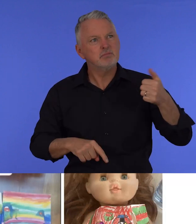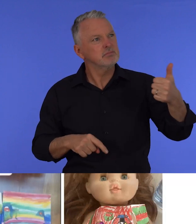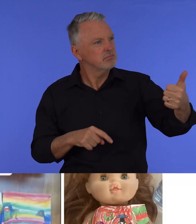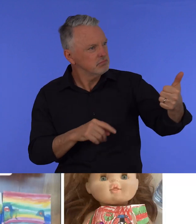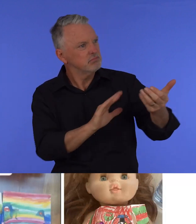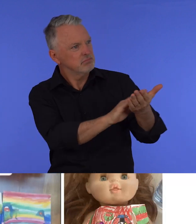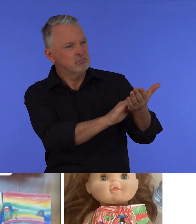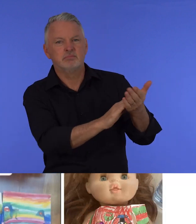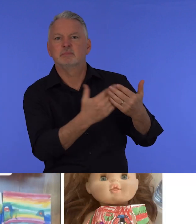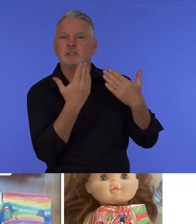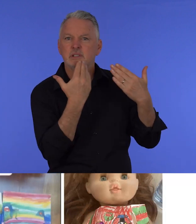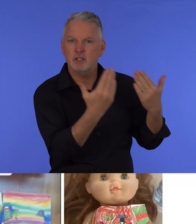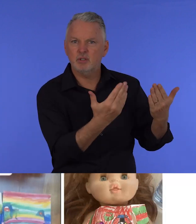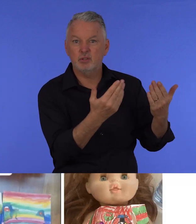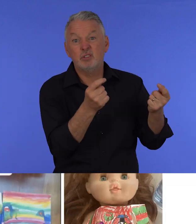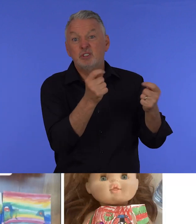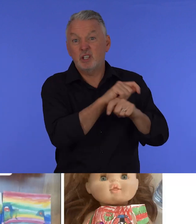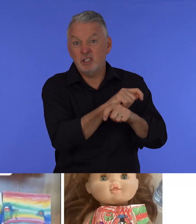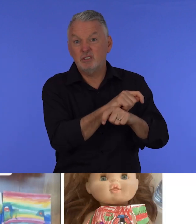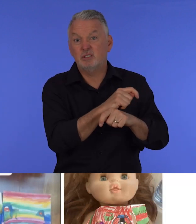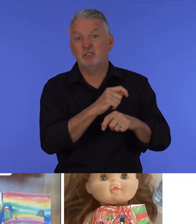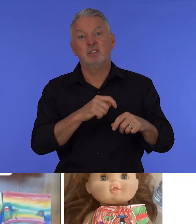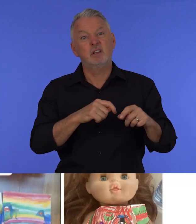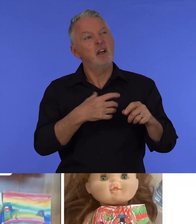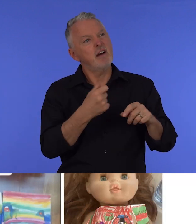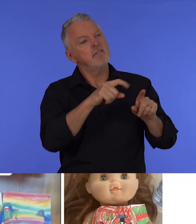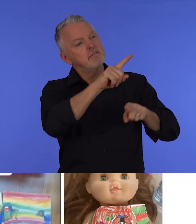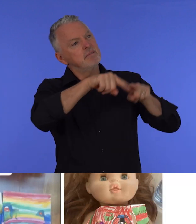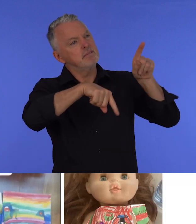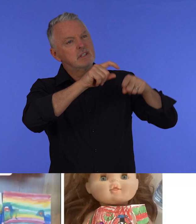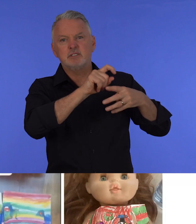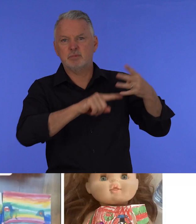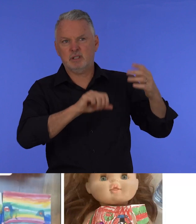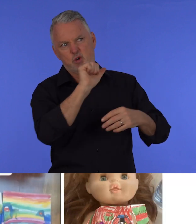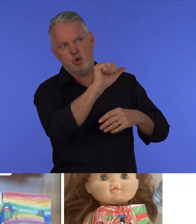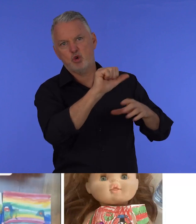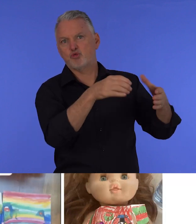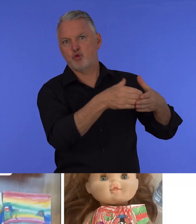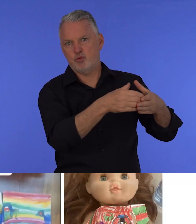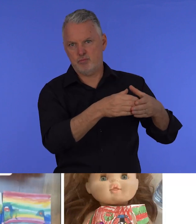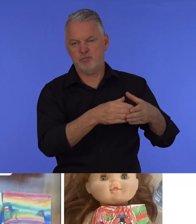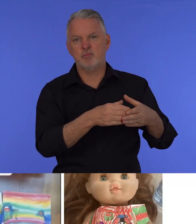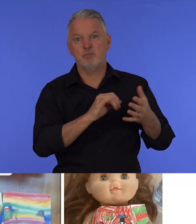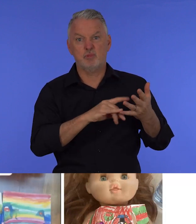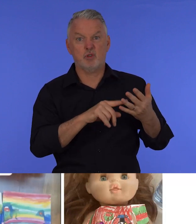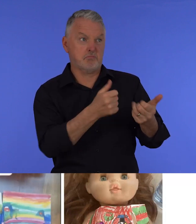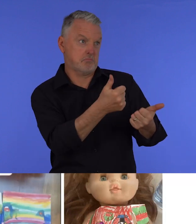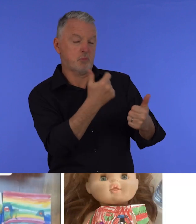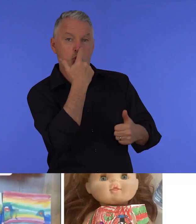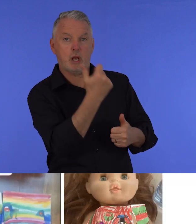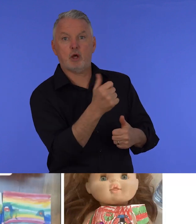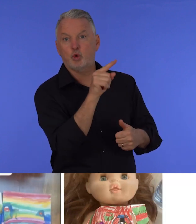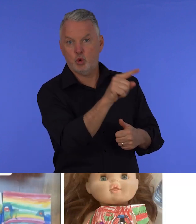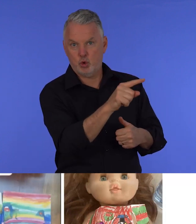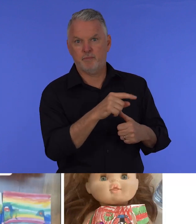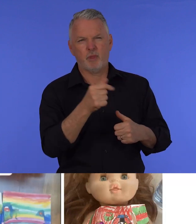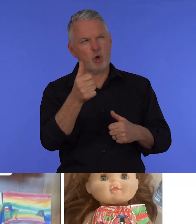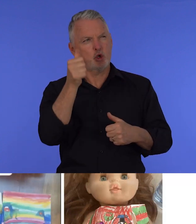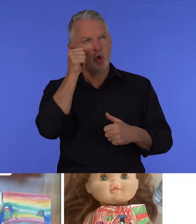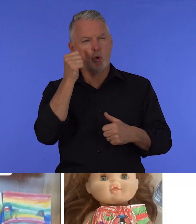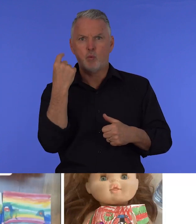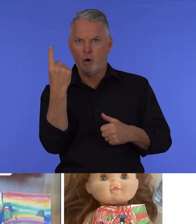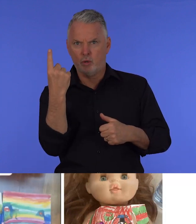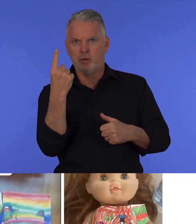welcome and open to taking children with a disability. And in fact, they have a few kids with various diverse